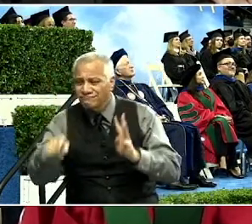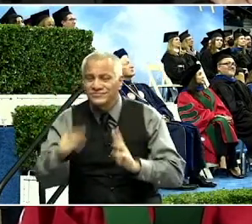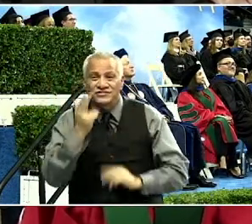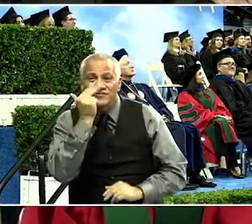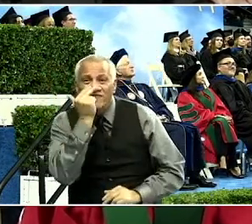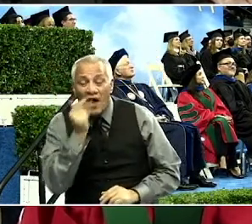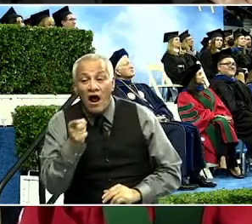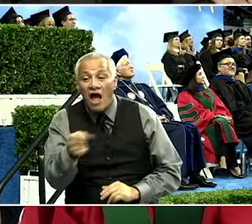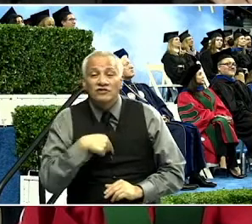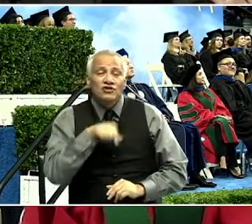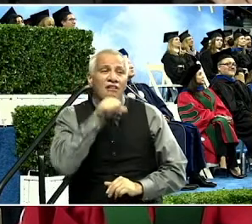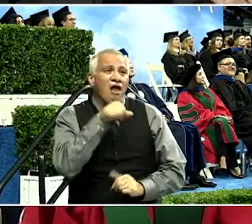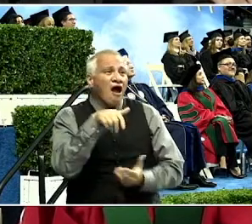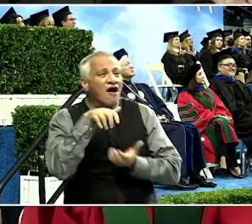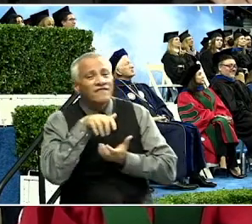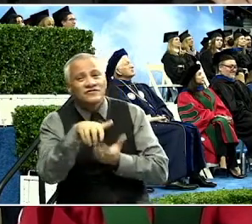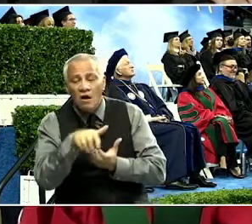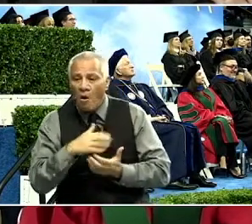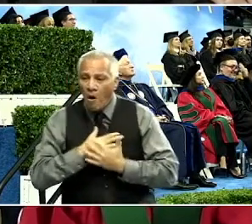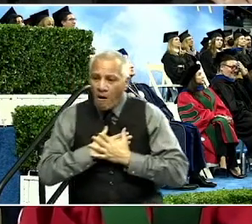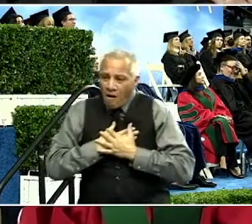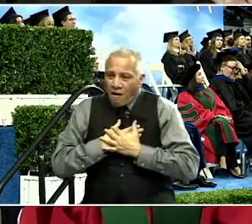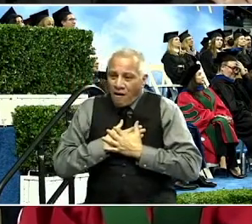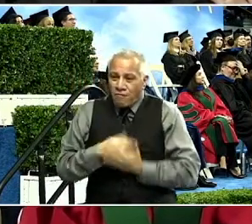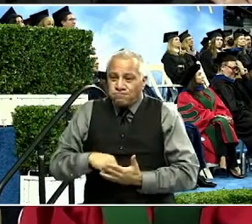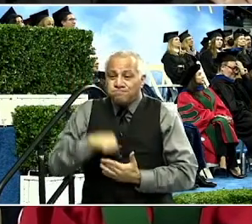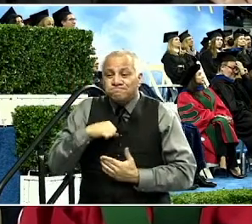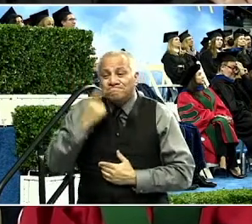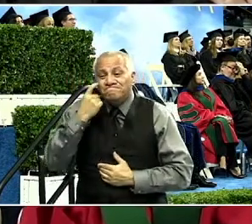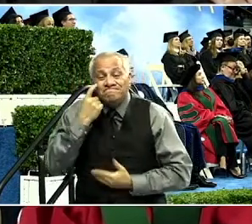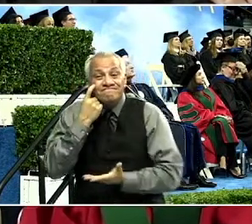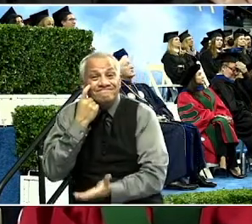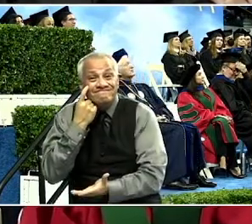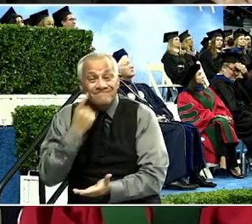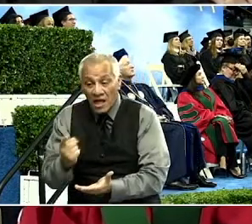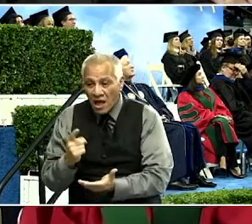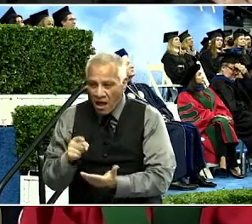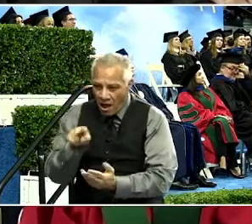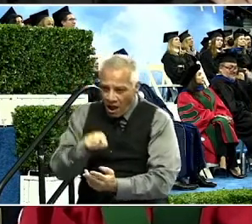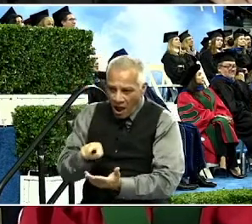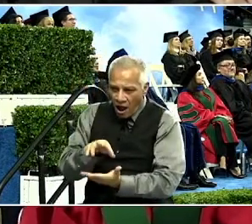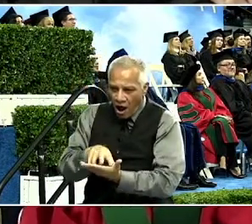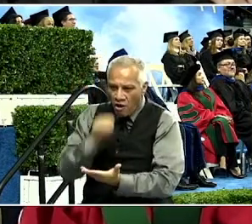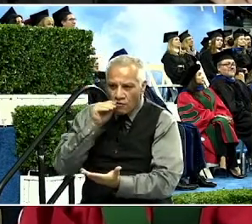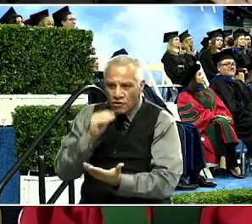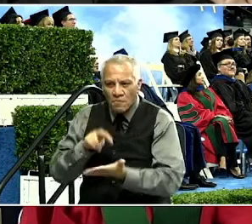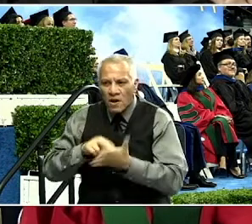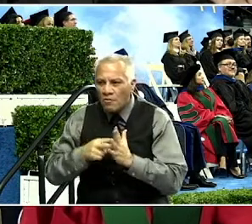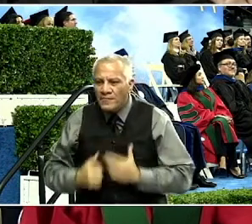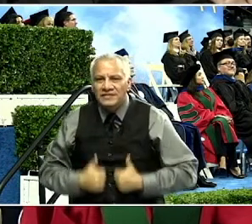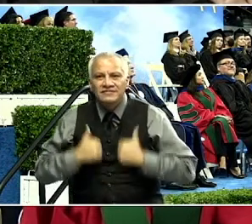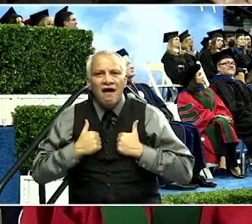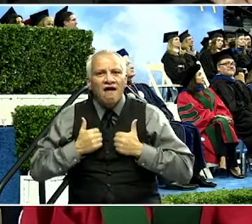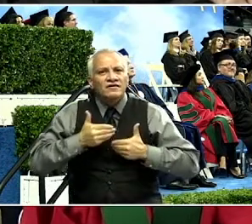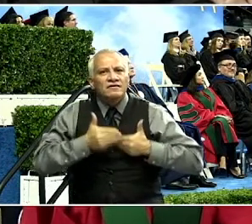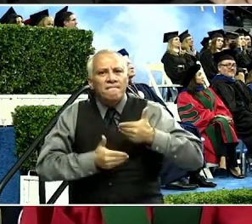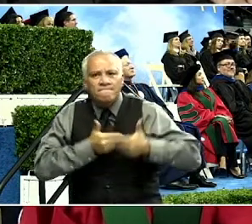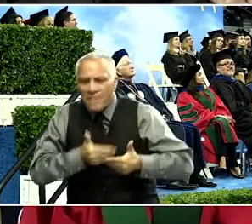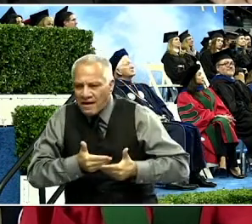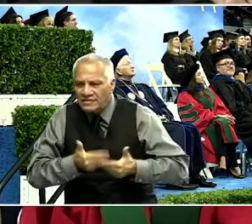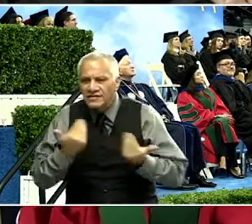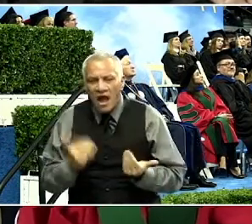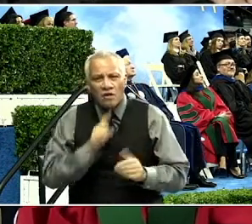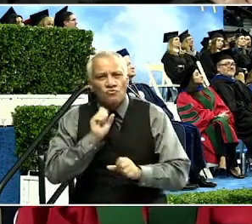and she loves to laugh. She is our pride and joy. Ruby has taught me so much about life, about compassion, about how deep